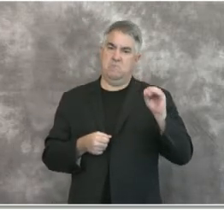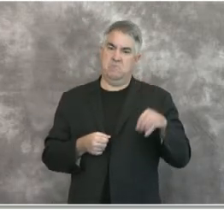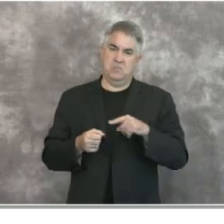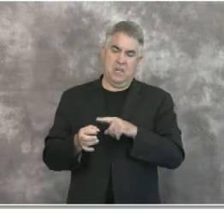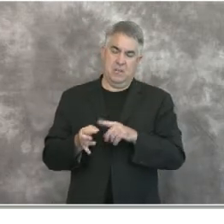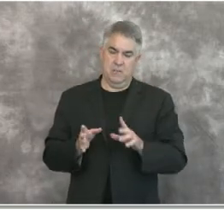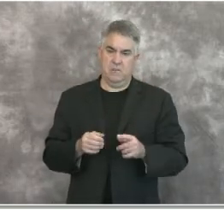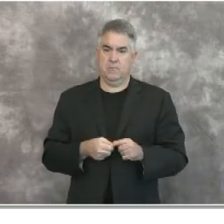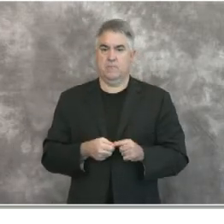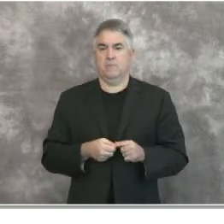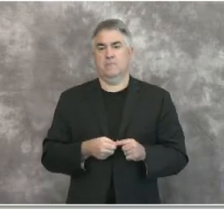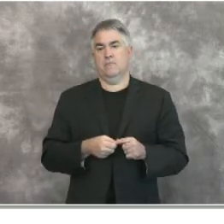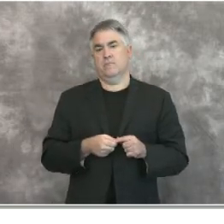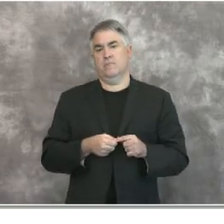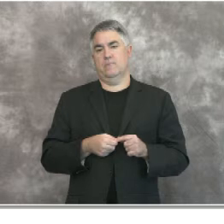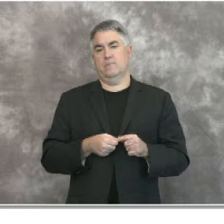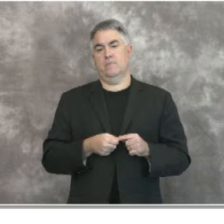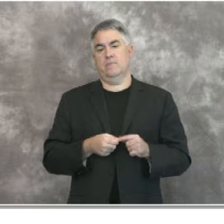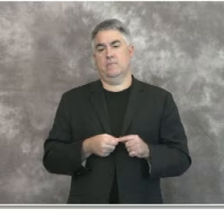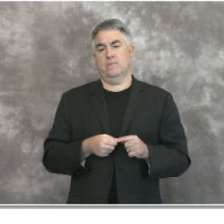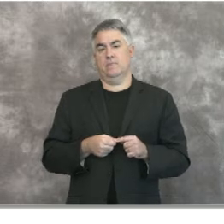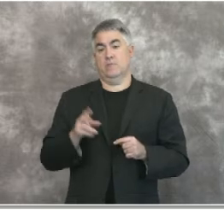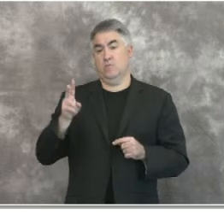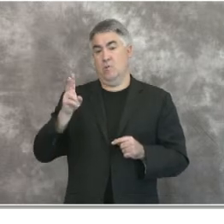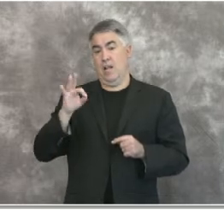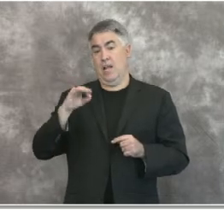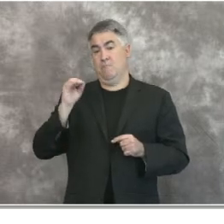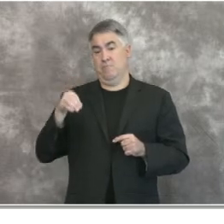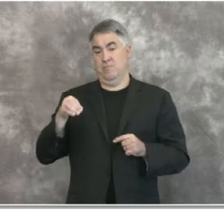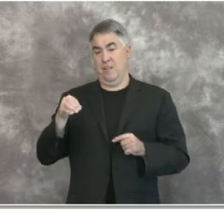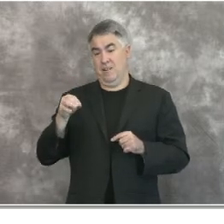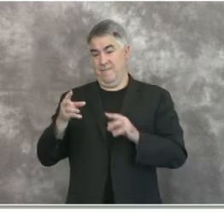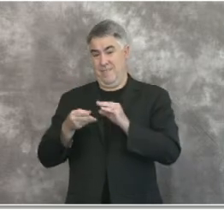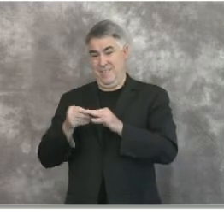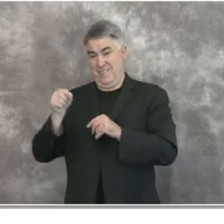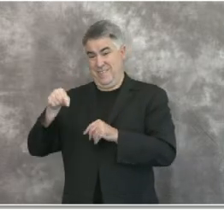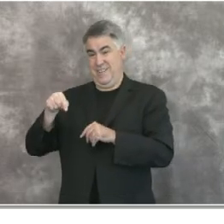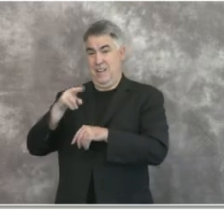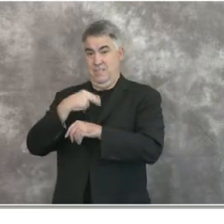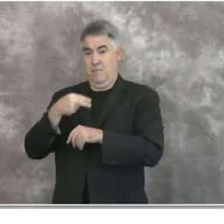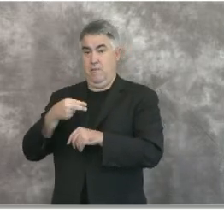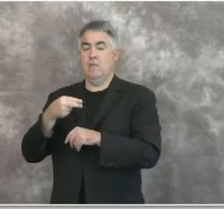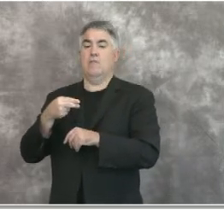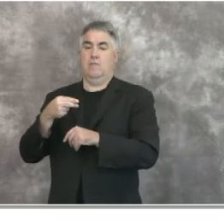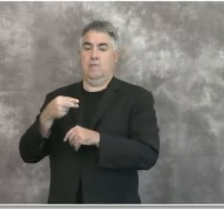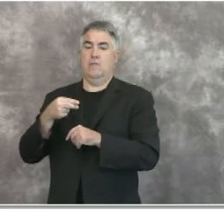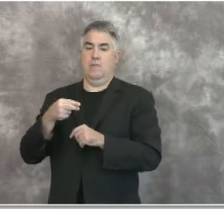and 29% of the total number of cases hospitalized.